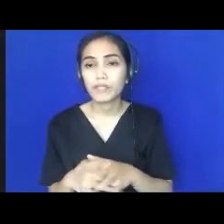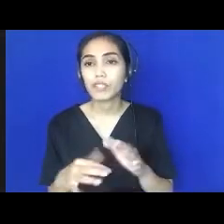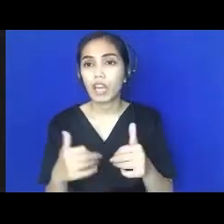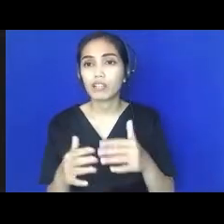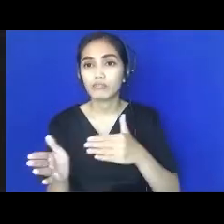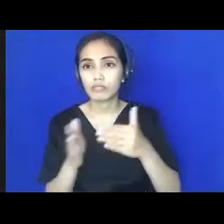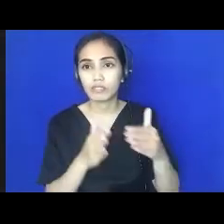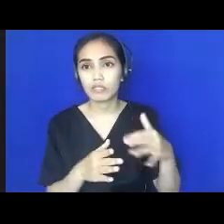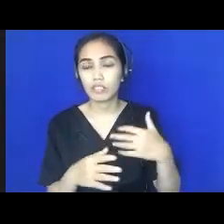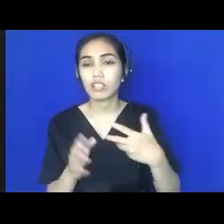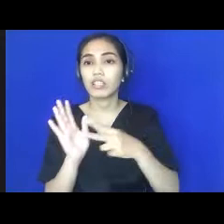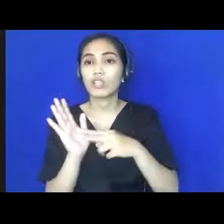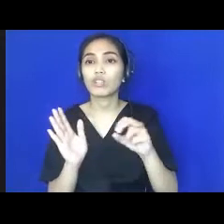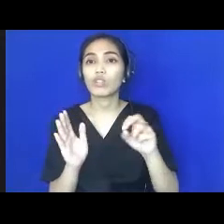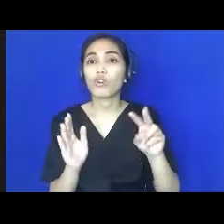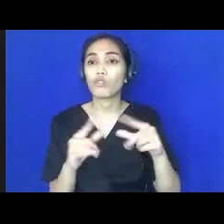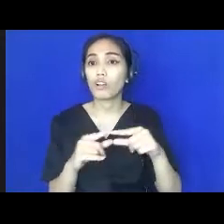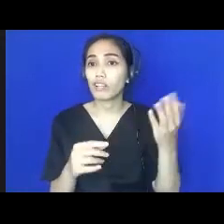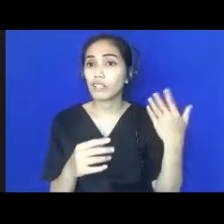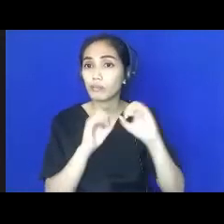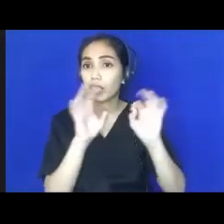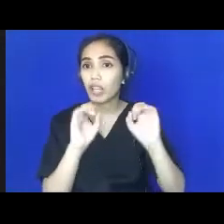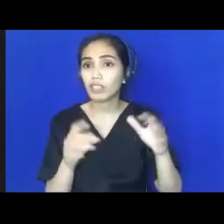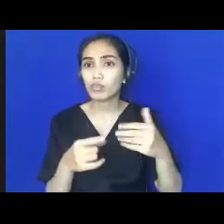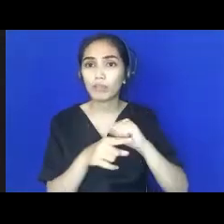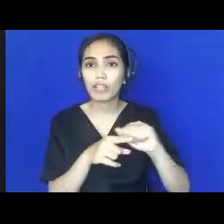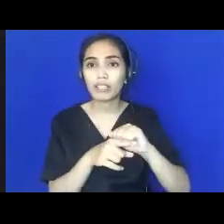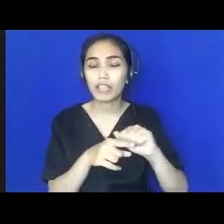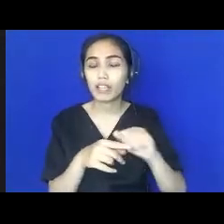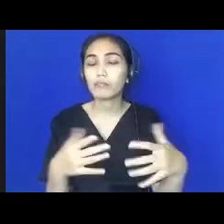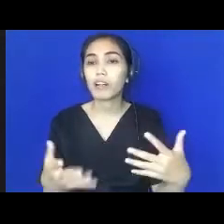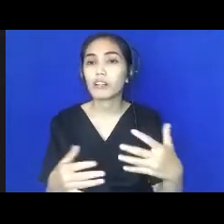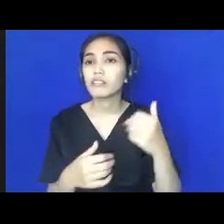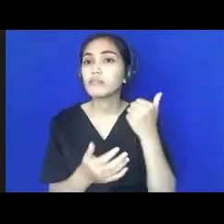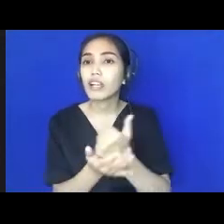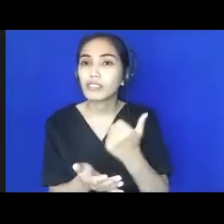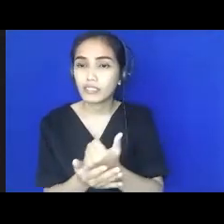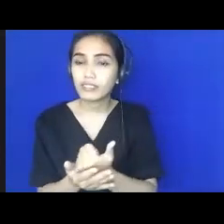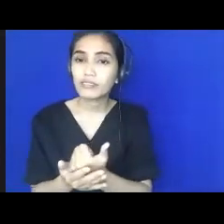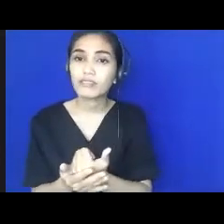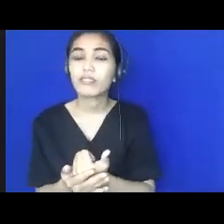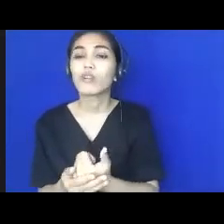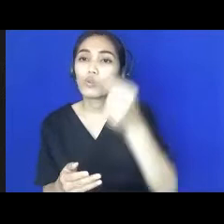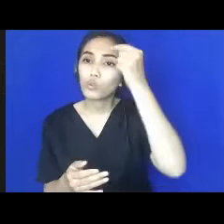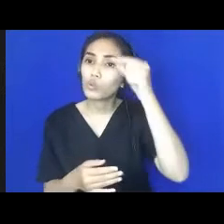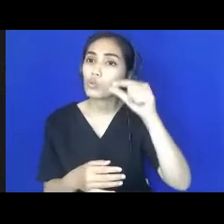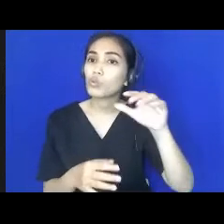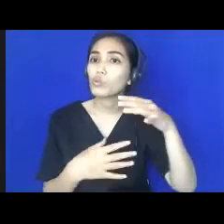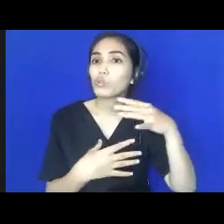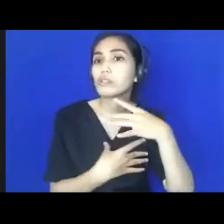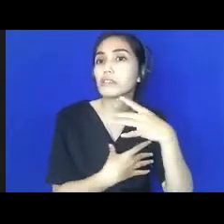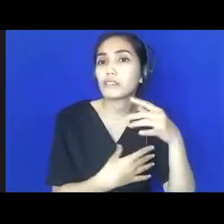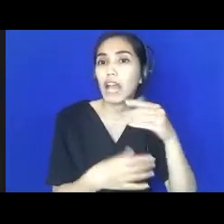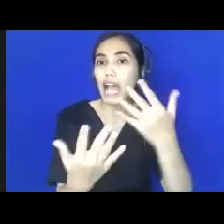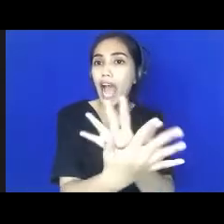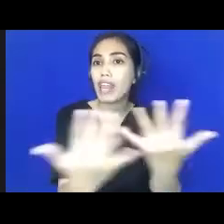in engaging them and holding their interest and educating them about why and how they should take the weekly